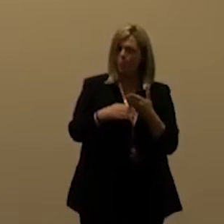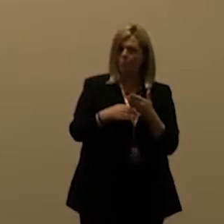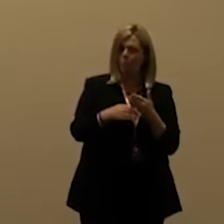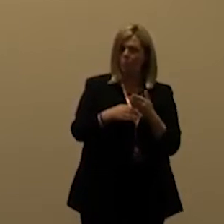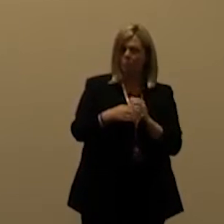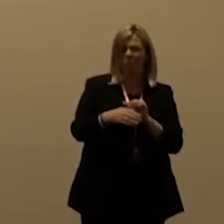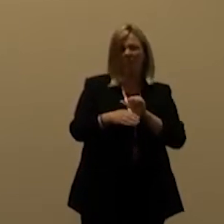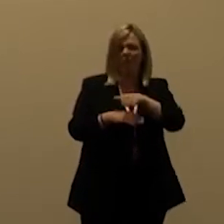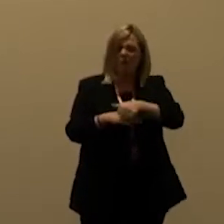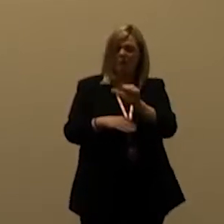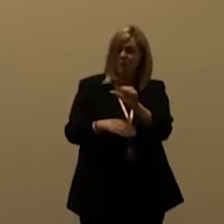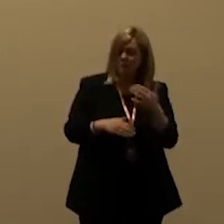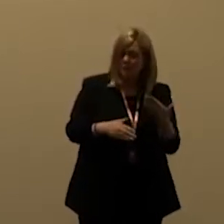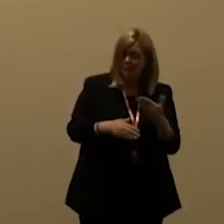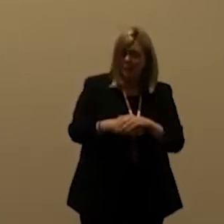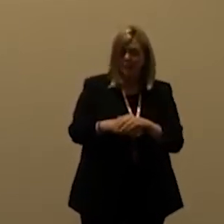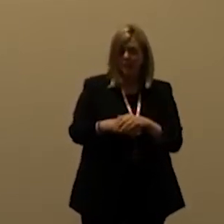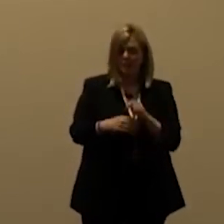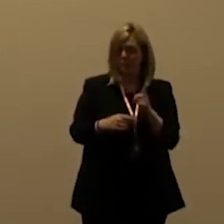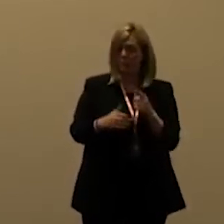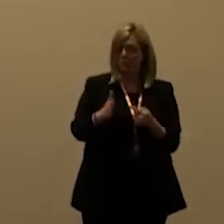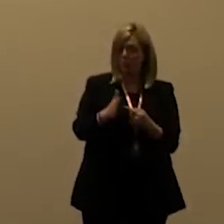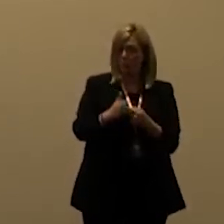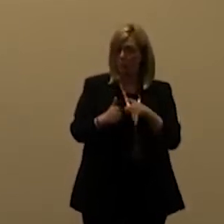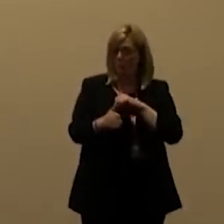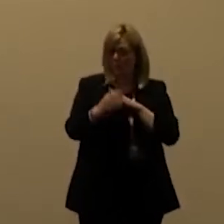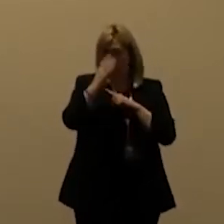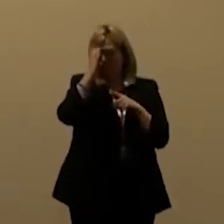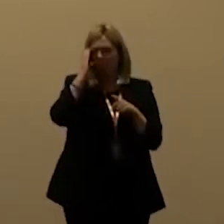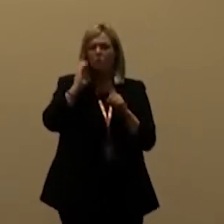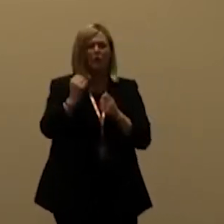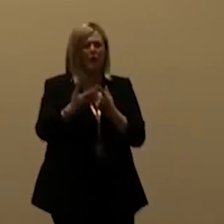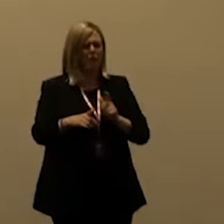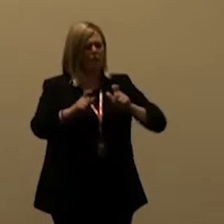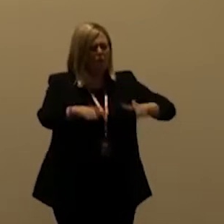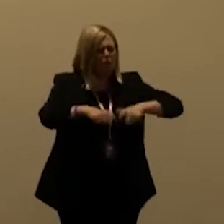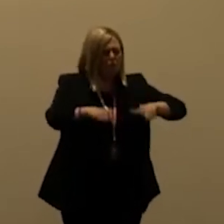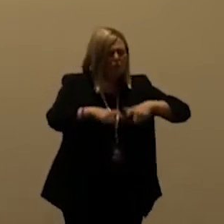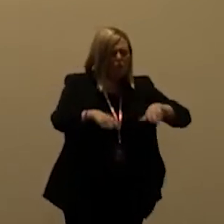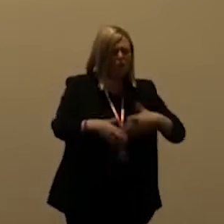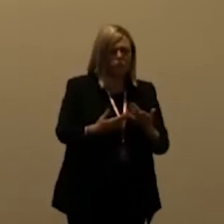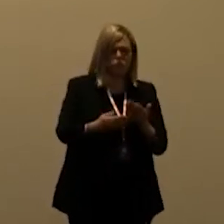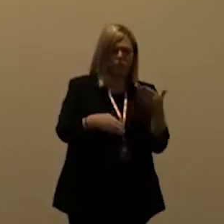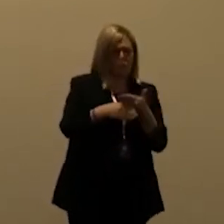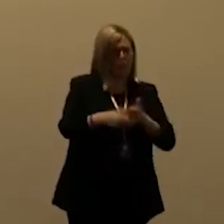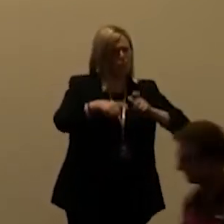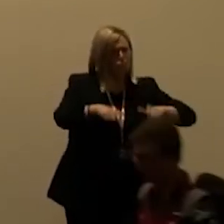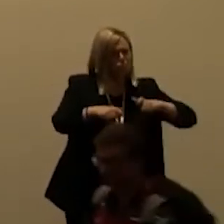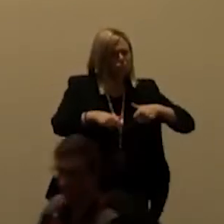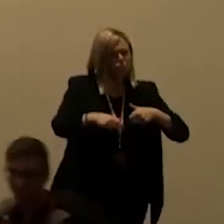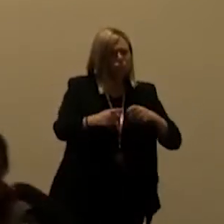65 or retirement age, which is not insignificant, because if they're staying there, what impact will that have on the younger